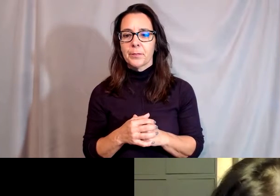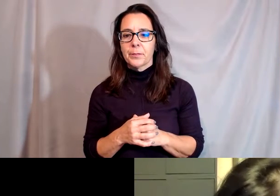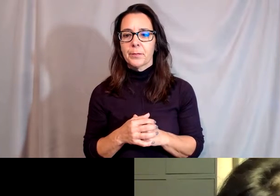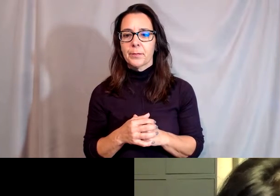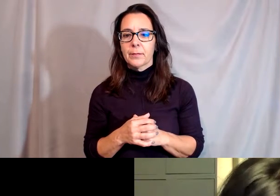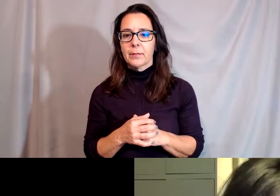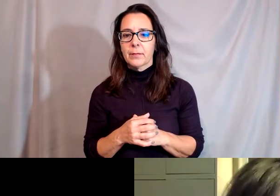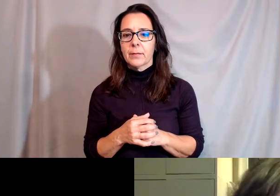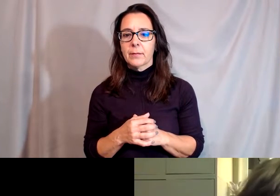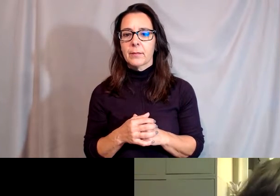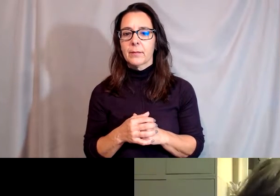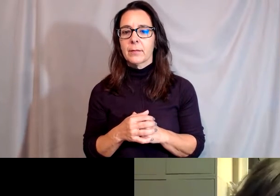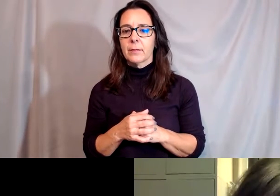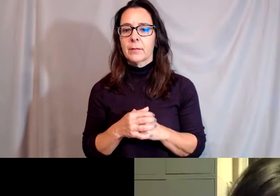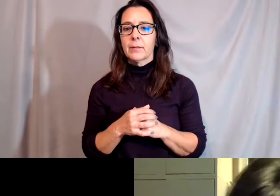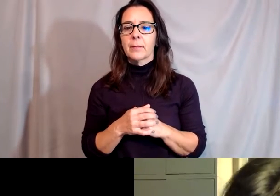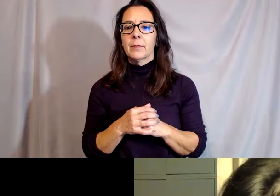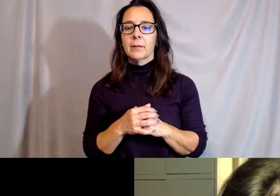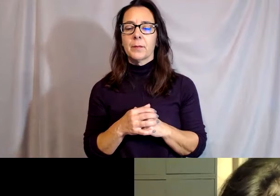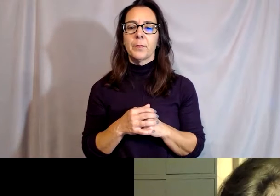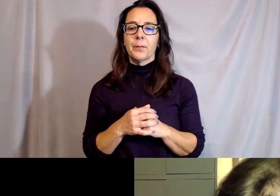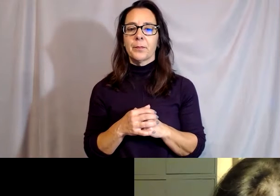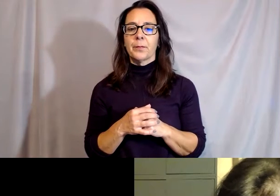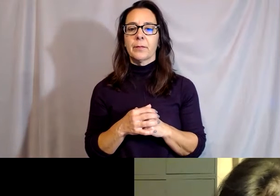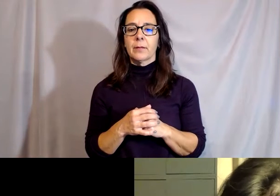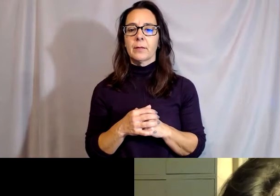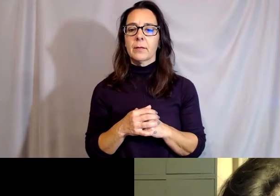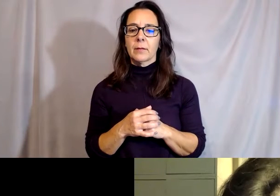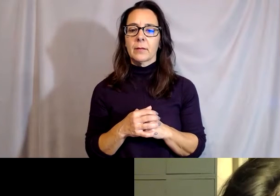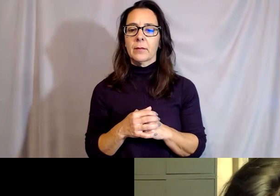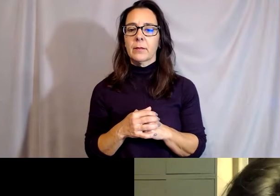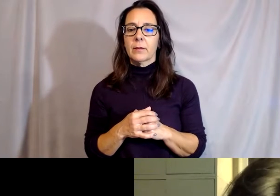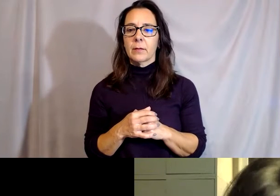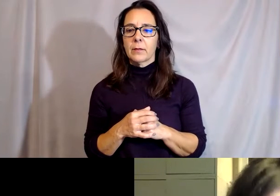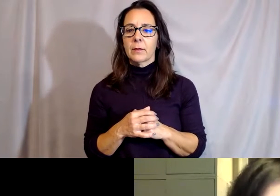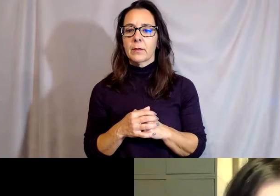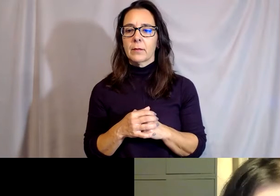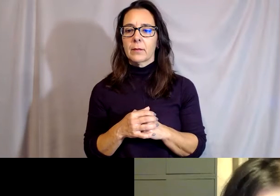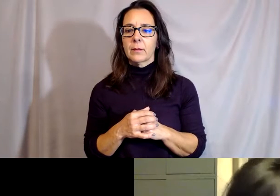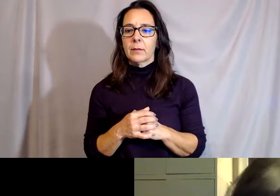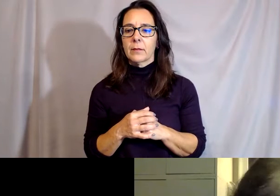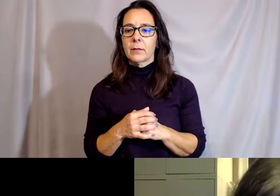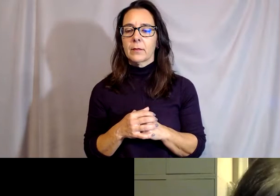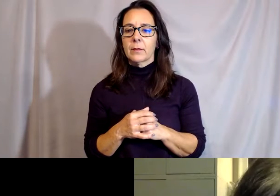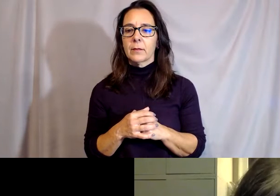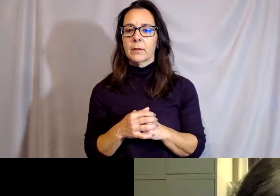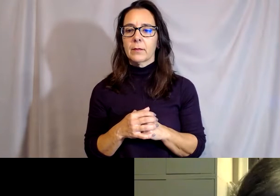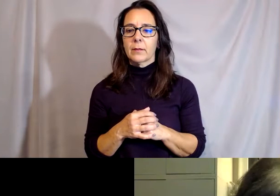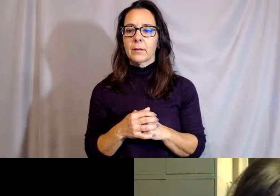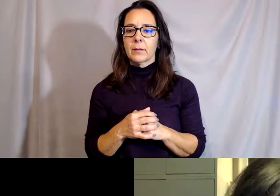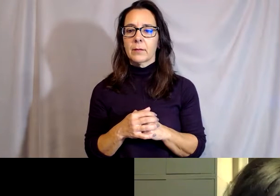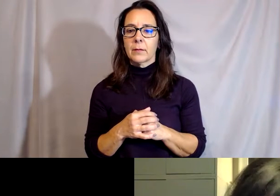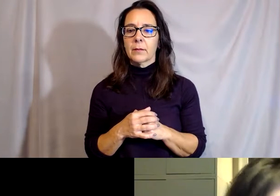me to more effectively advocate for